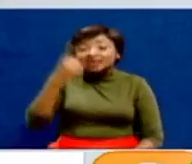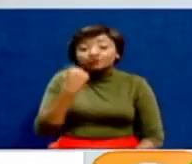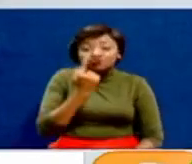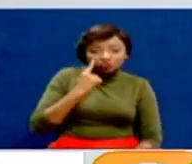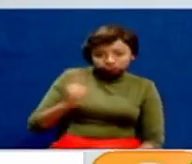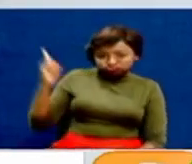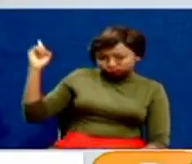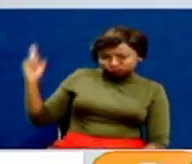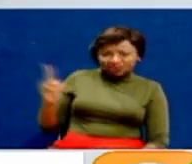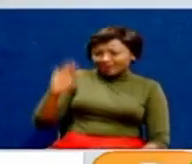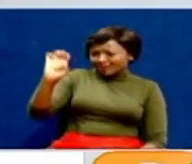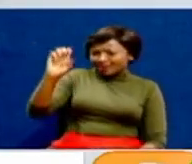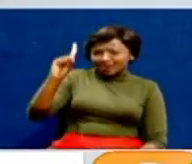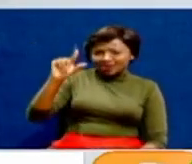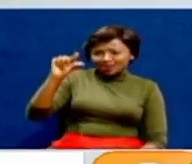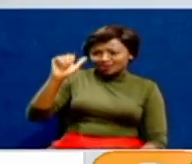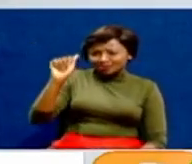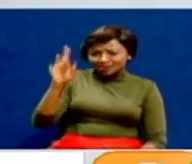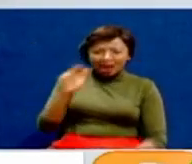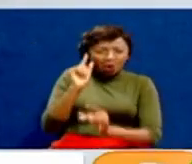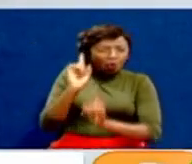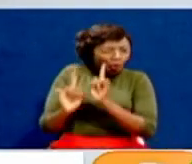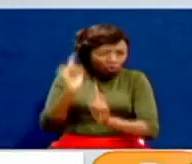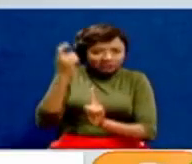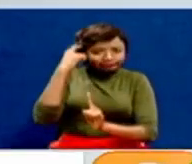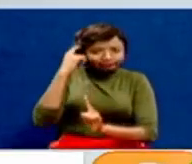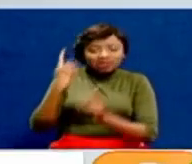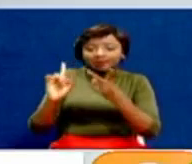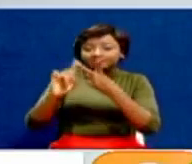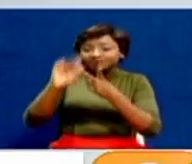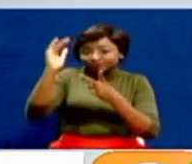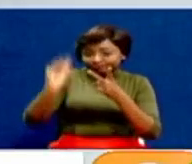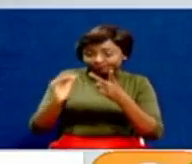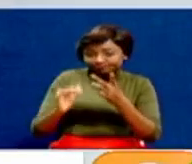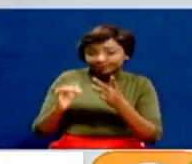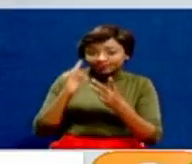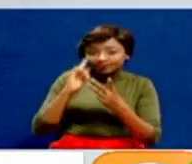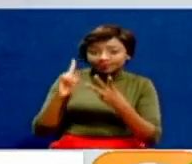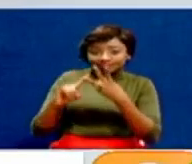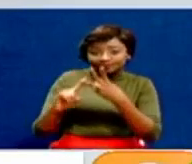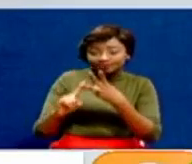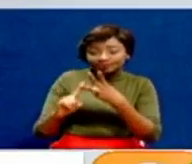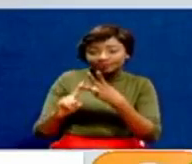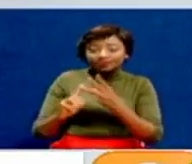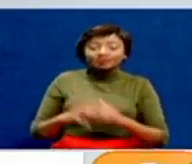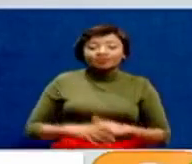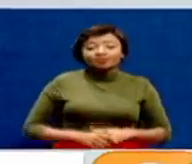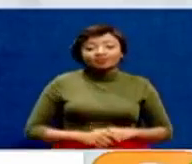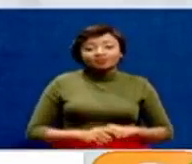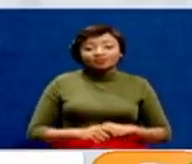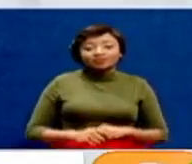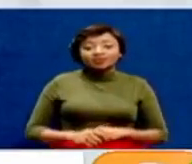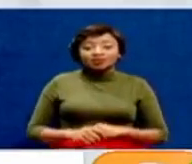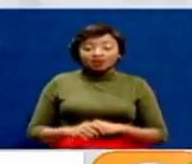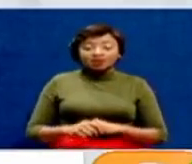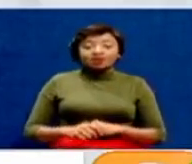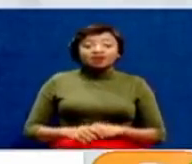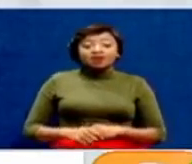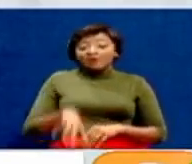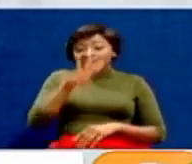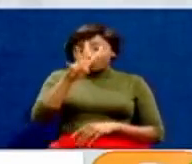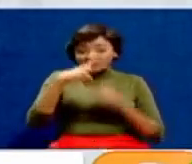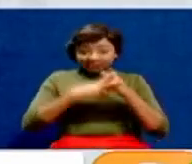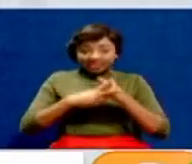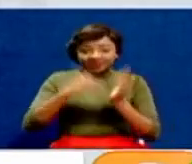the mastermind, Peter Ouma, Isaac Nyakundi, John Mangera, and Paul Odhiambo. 47 statements have